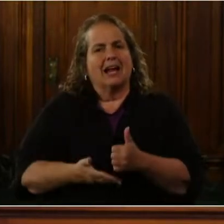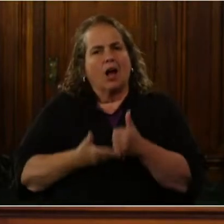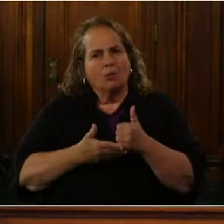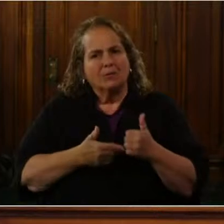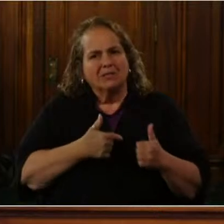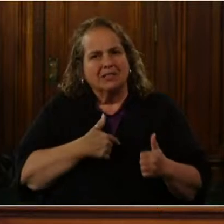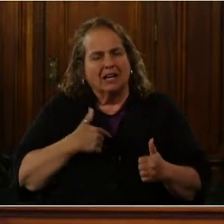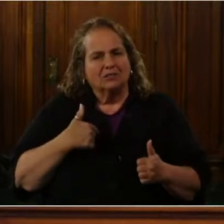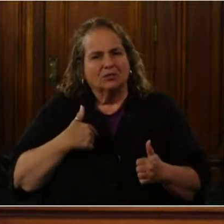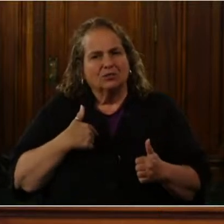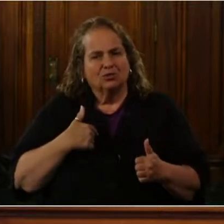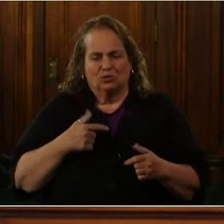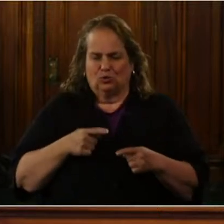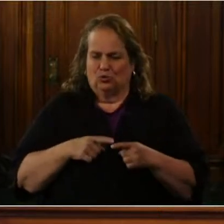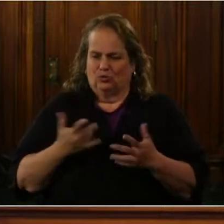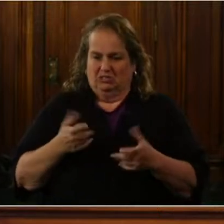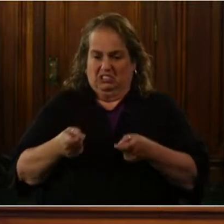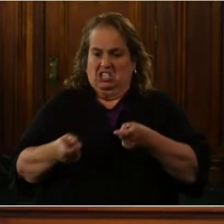in